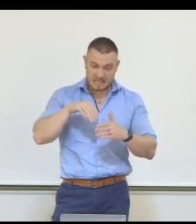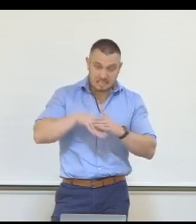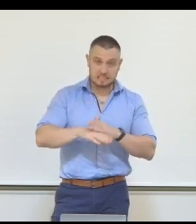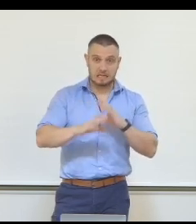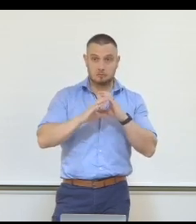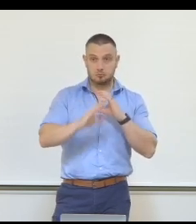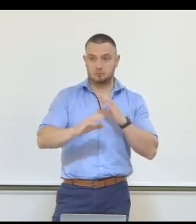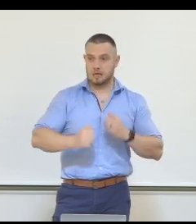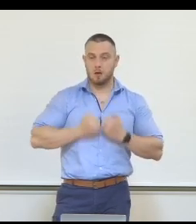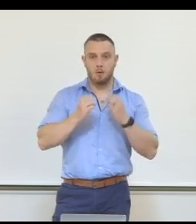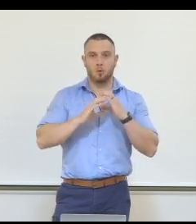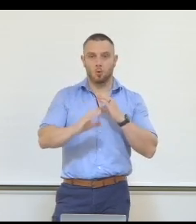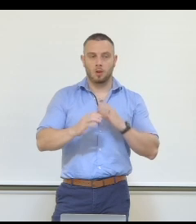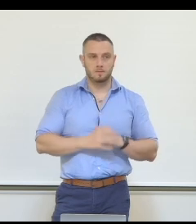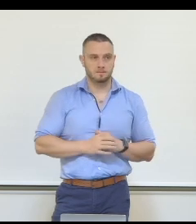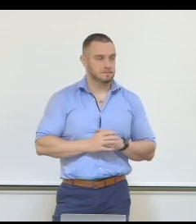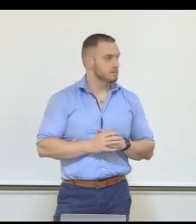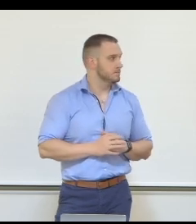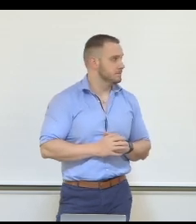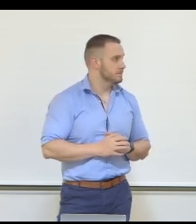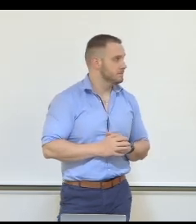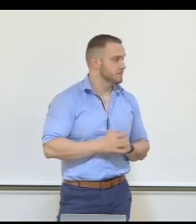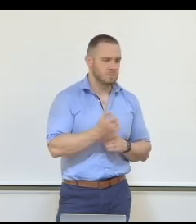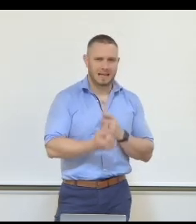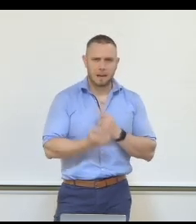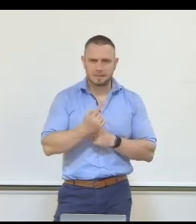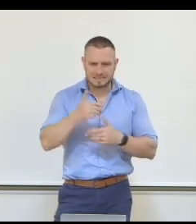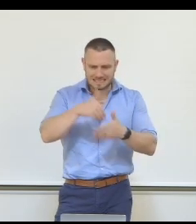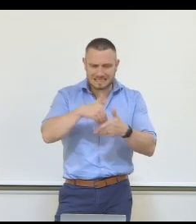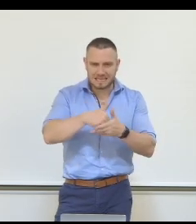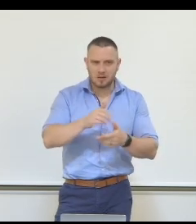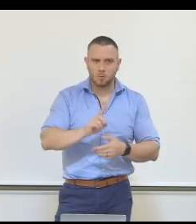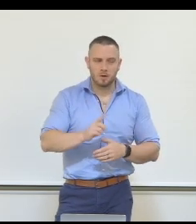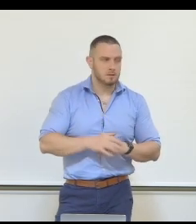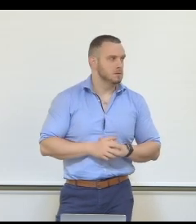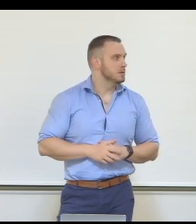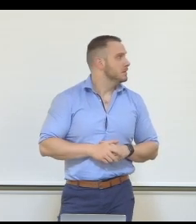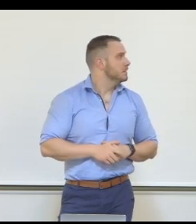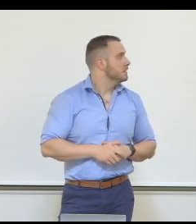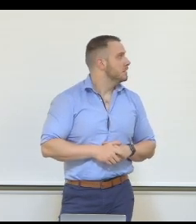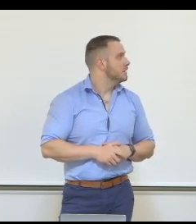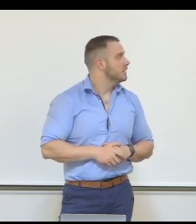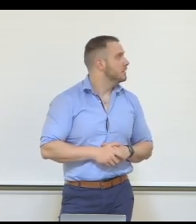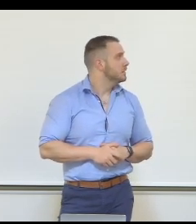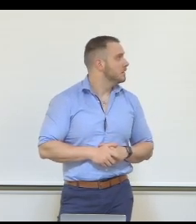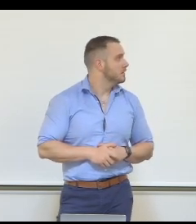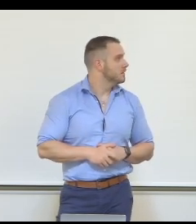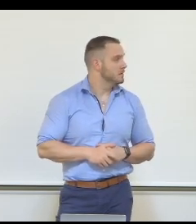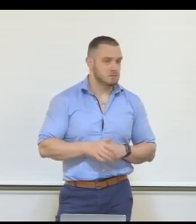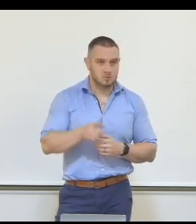inside our modules. What happened inside? Well, all of you kind of know